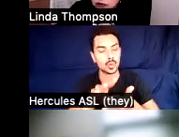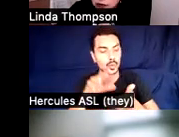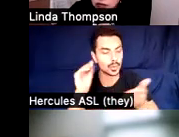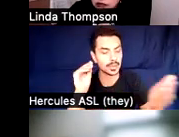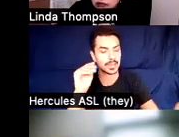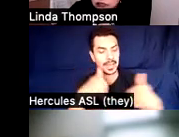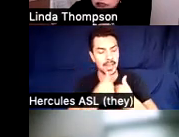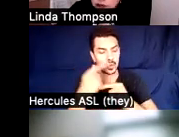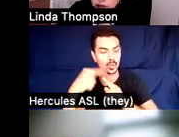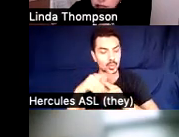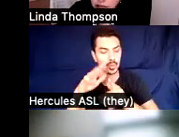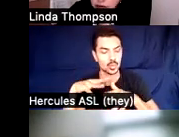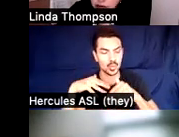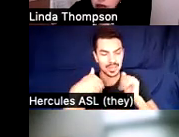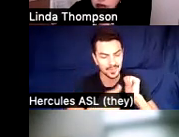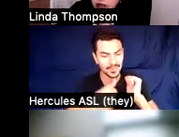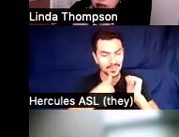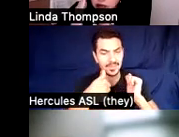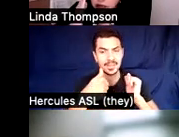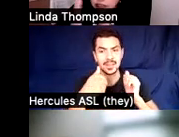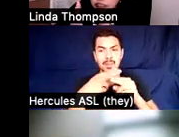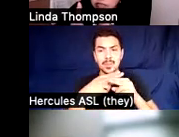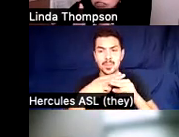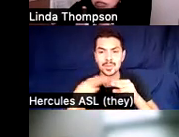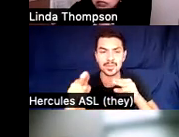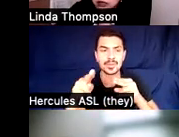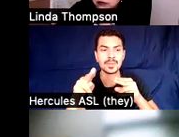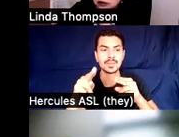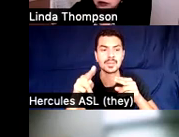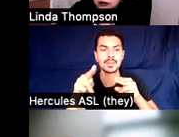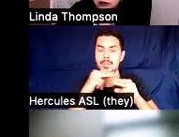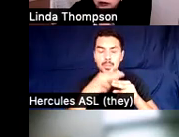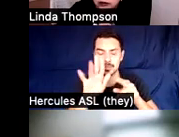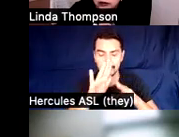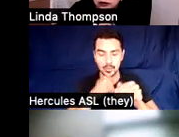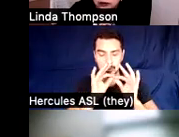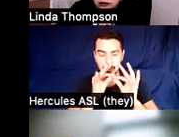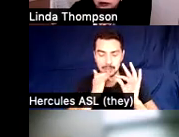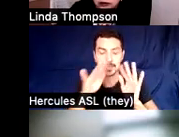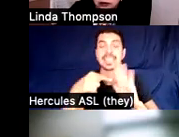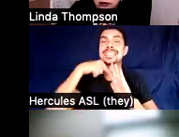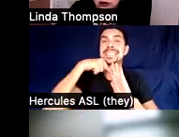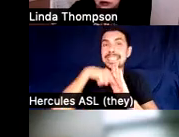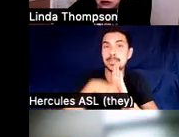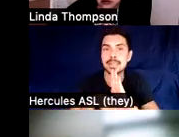how to breathe deeply and intentionally.